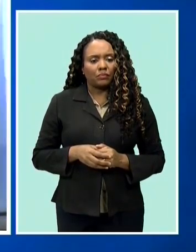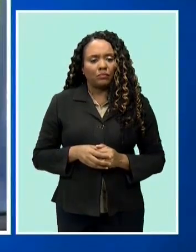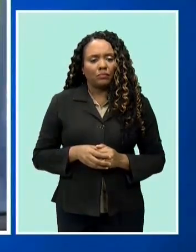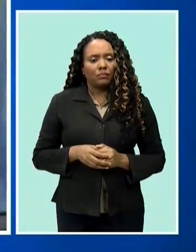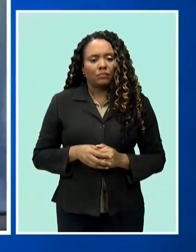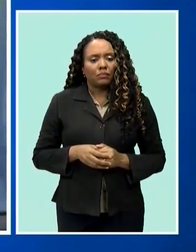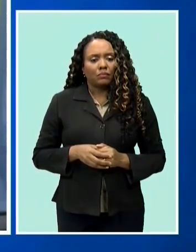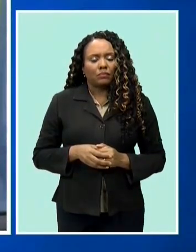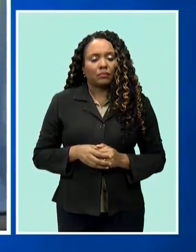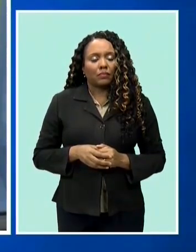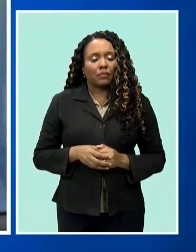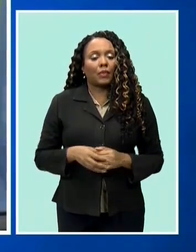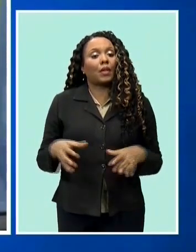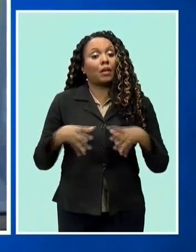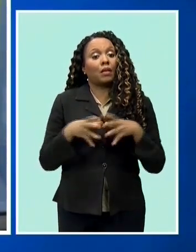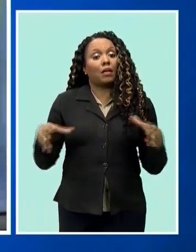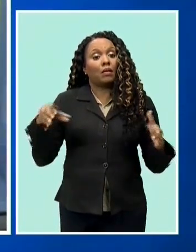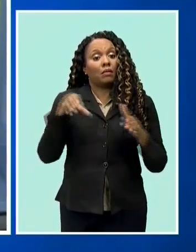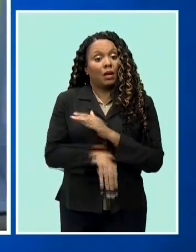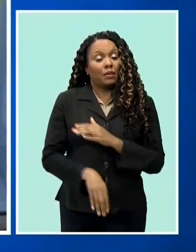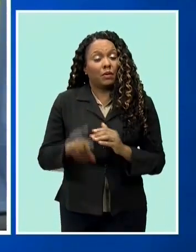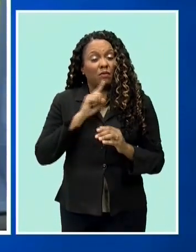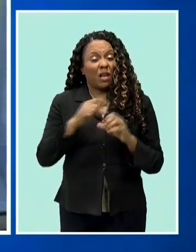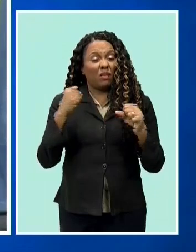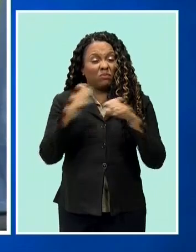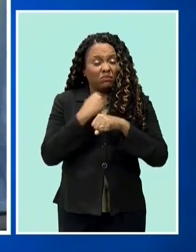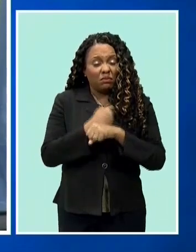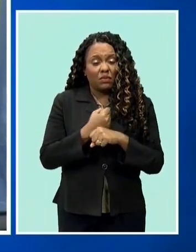is a solvable problem.